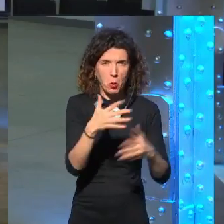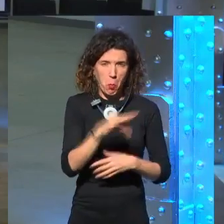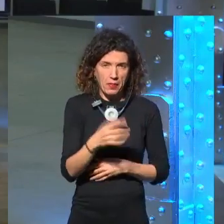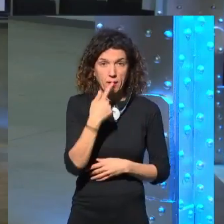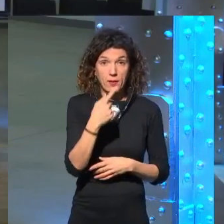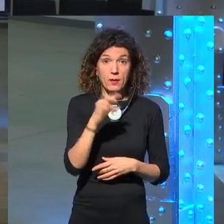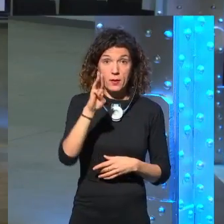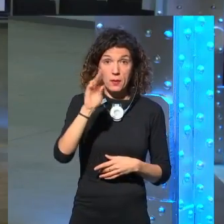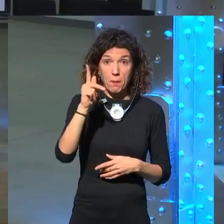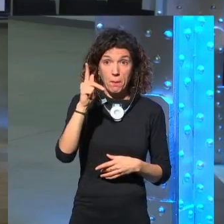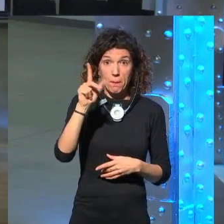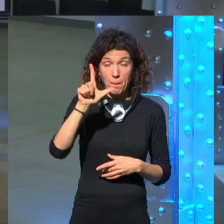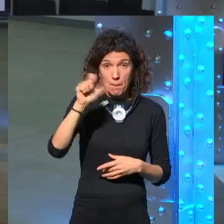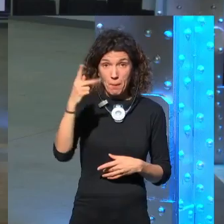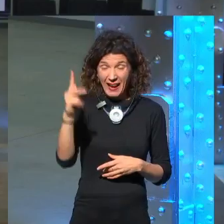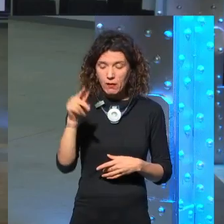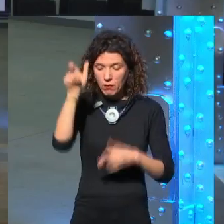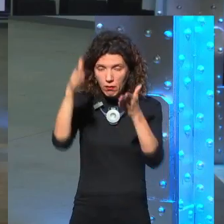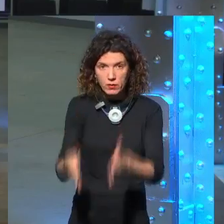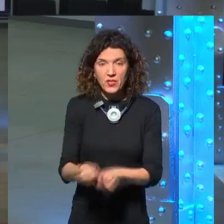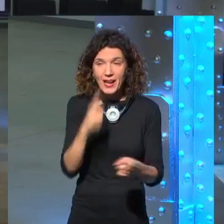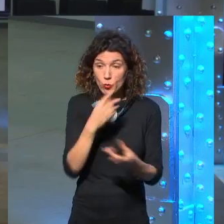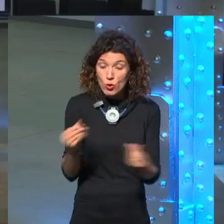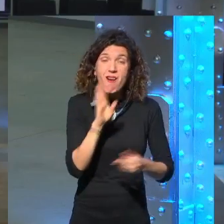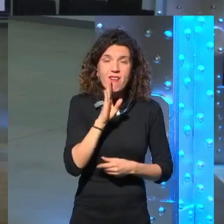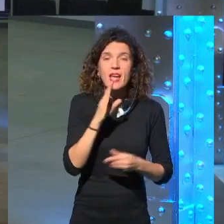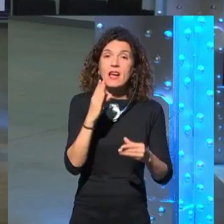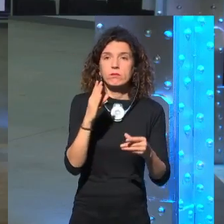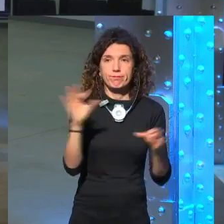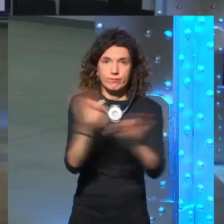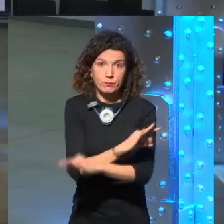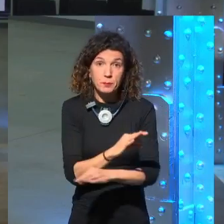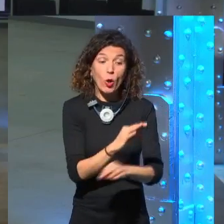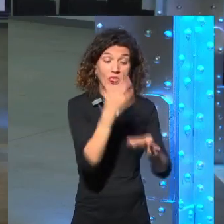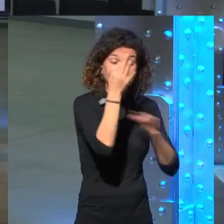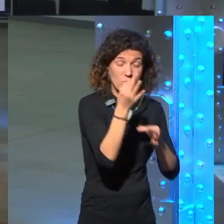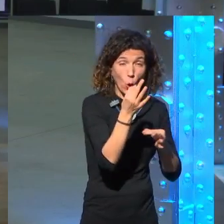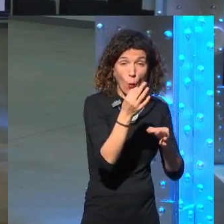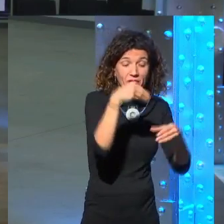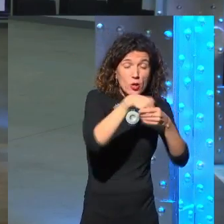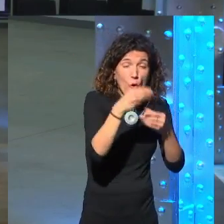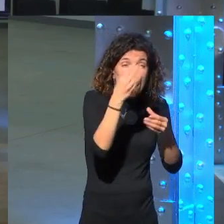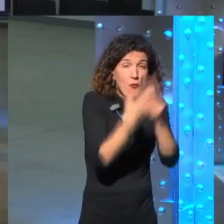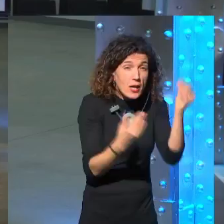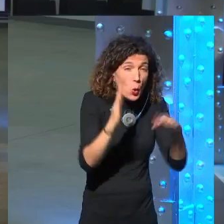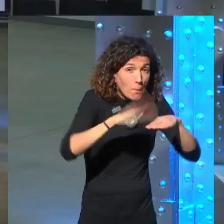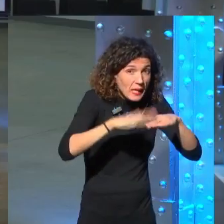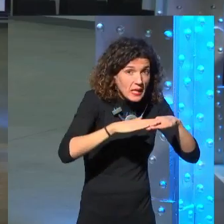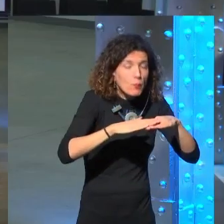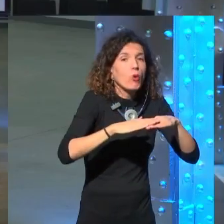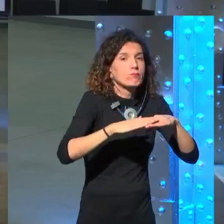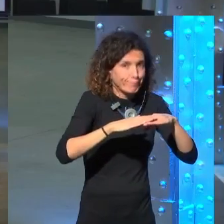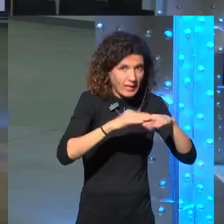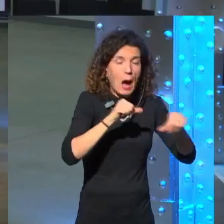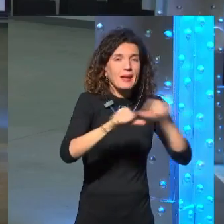was false. Just a very small error in a description of the present can cause a completely different